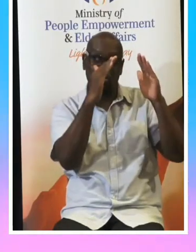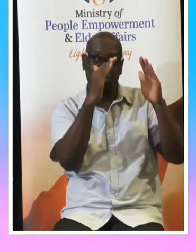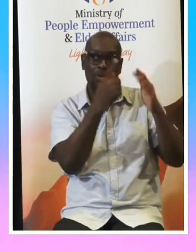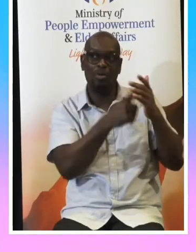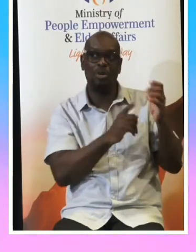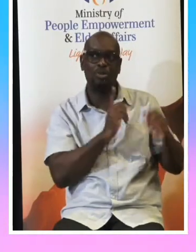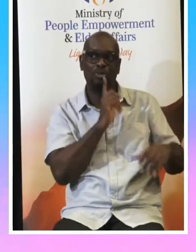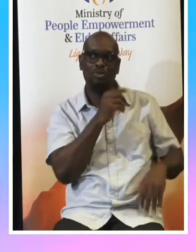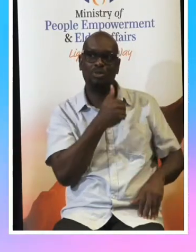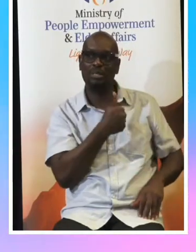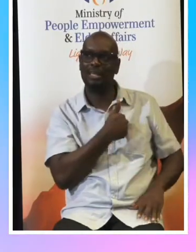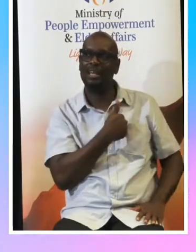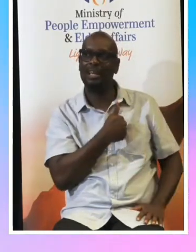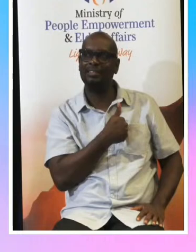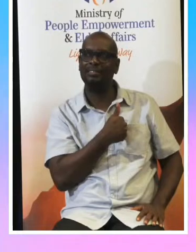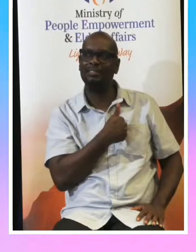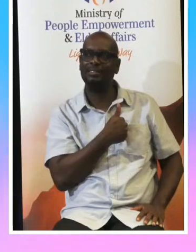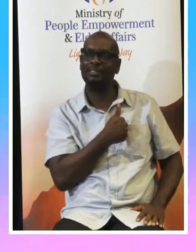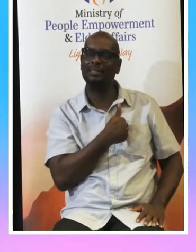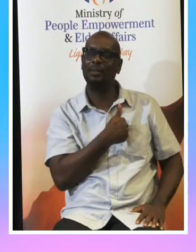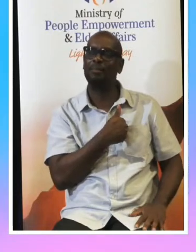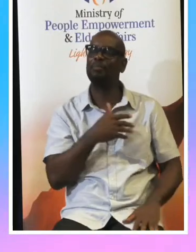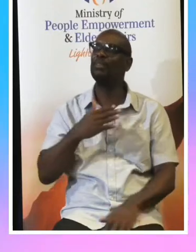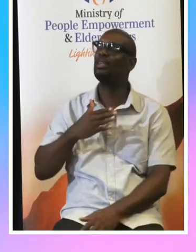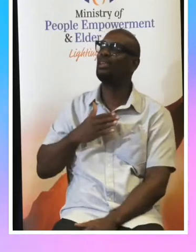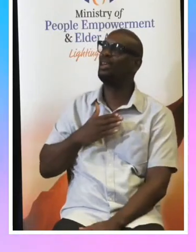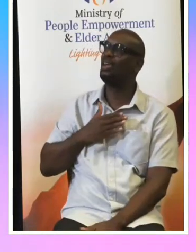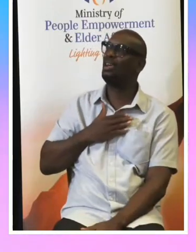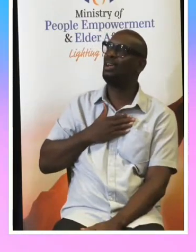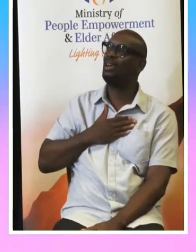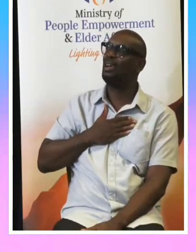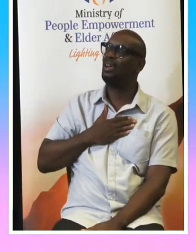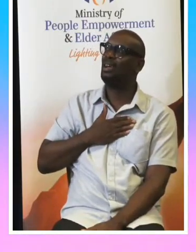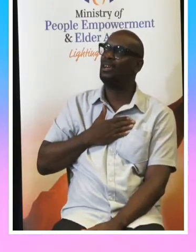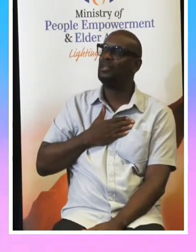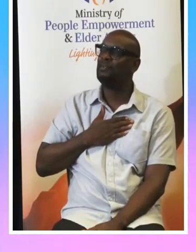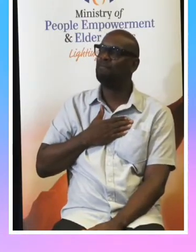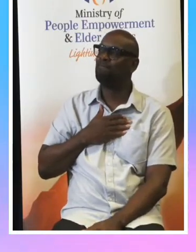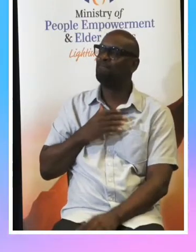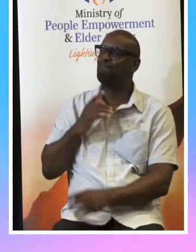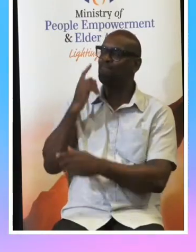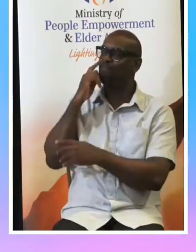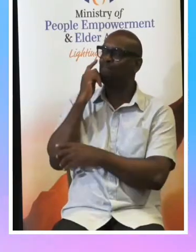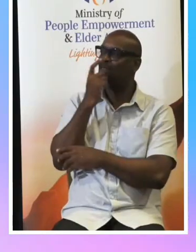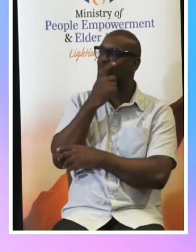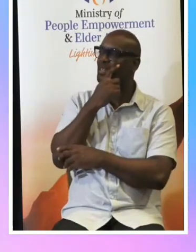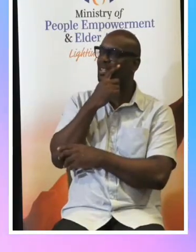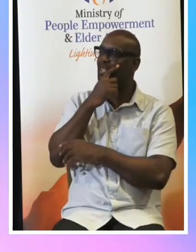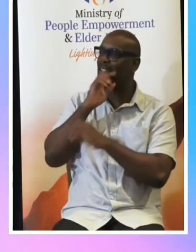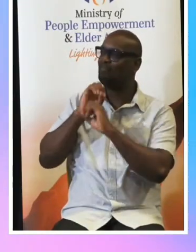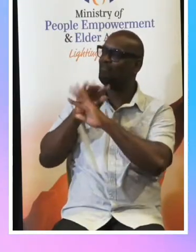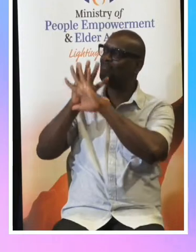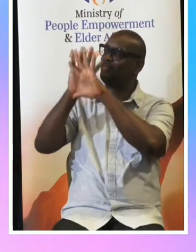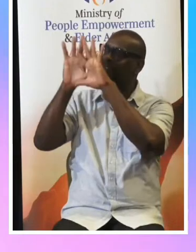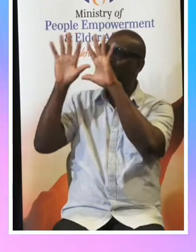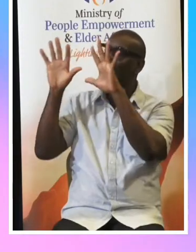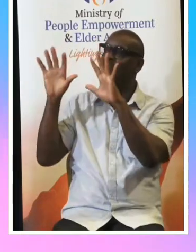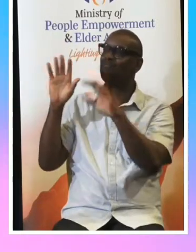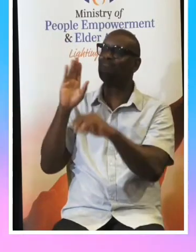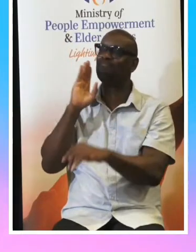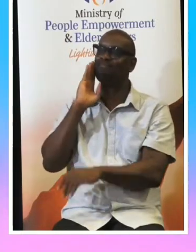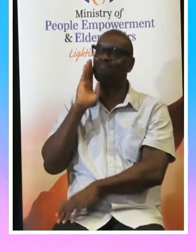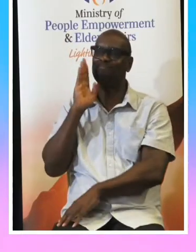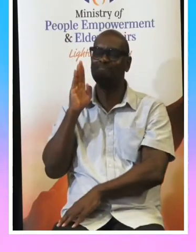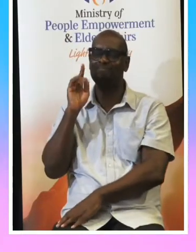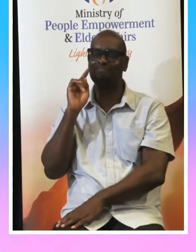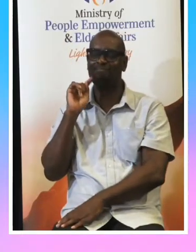I miss the light in her eyes and her irreverence and her deep belief in me. She will celebrate her